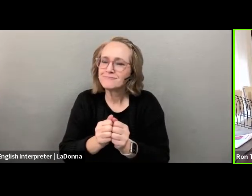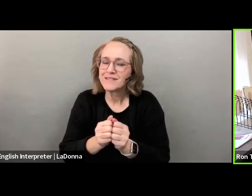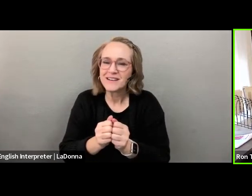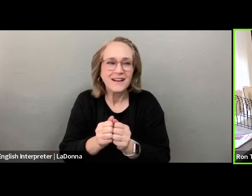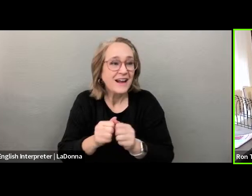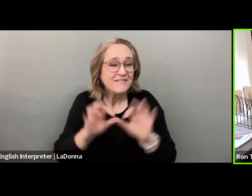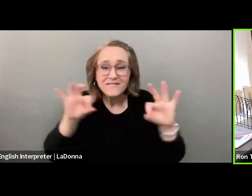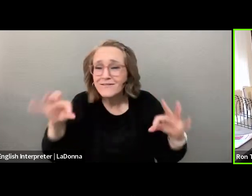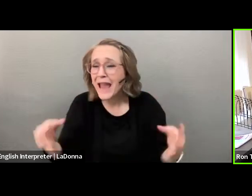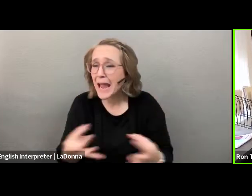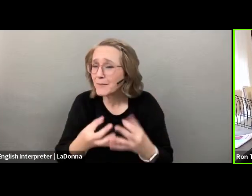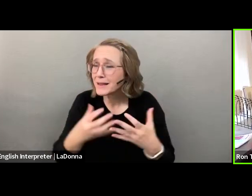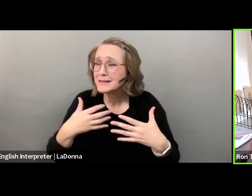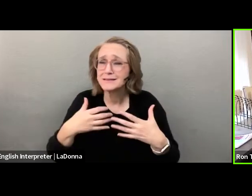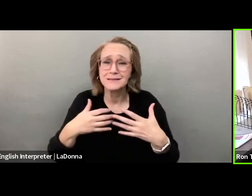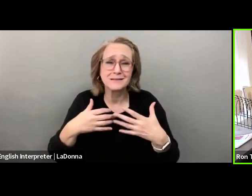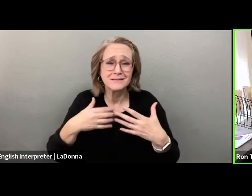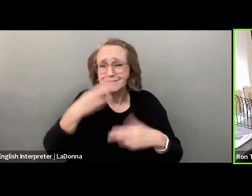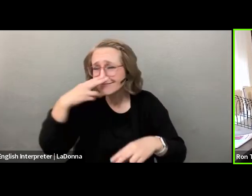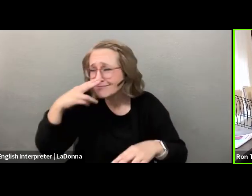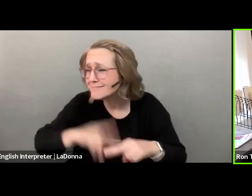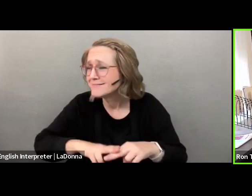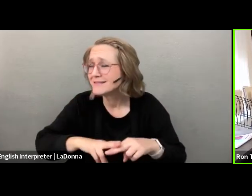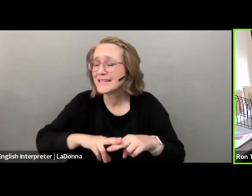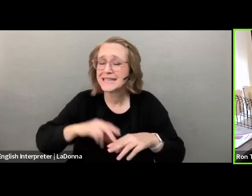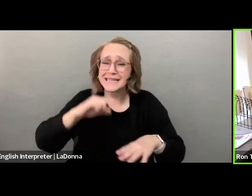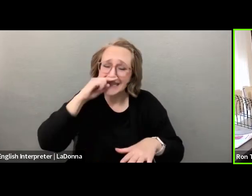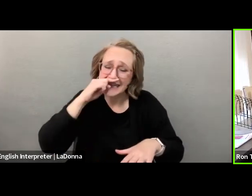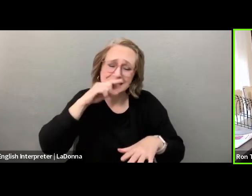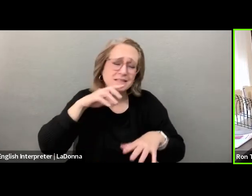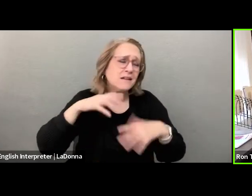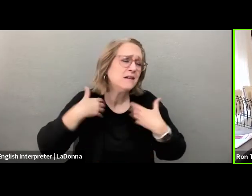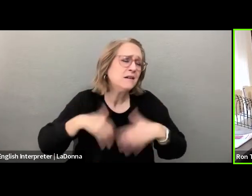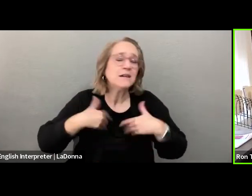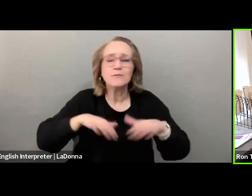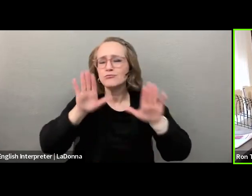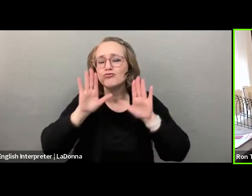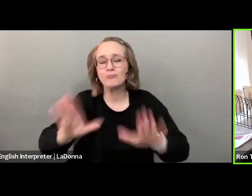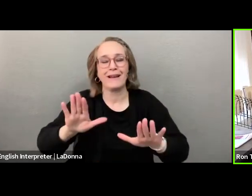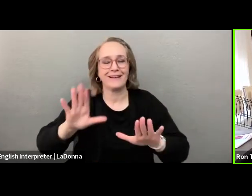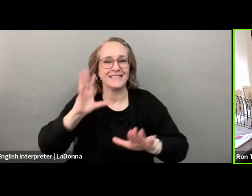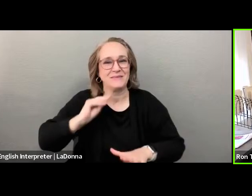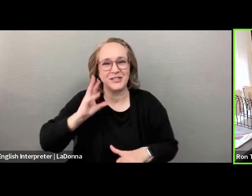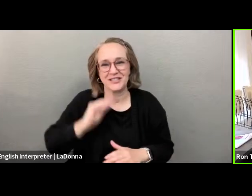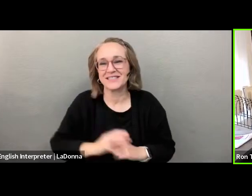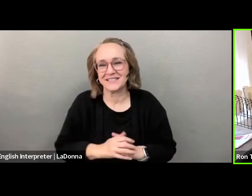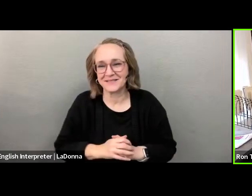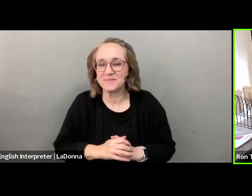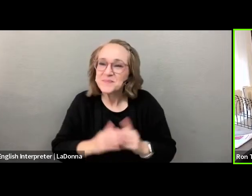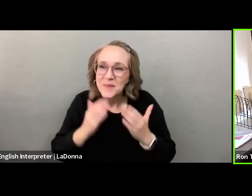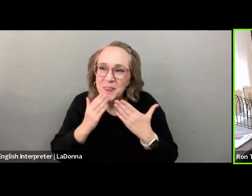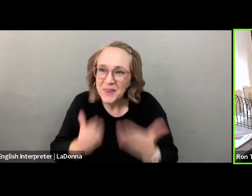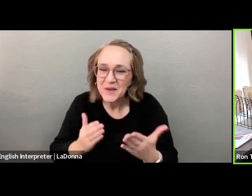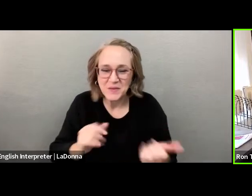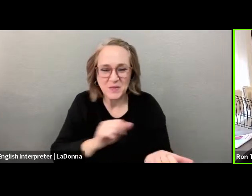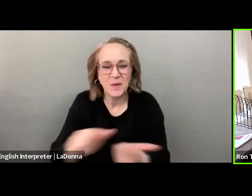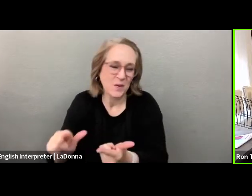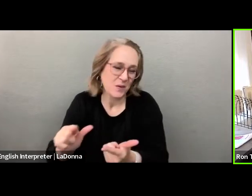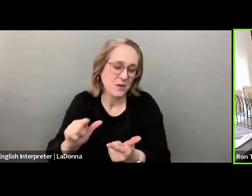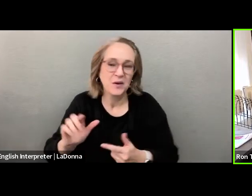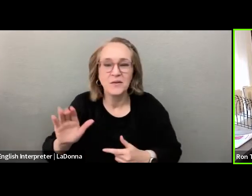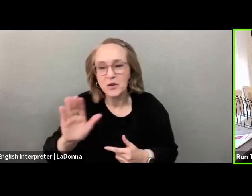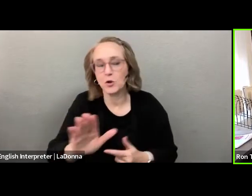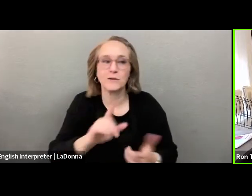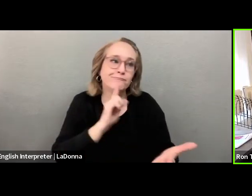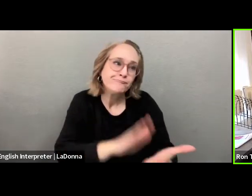Families show up. So many kids show up. It was just a great, great experience. Thank you, everyone, for the